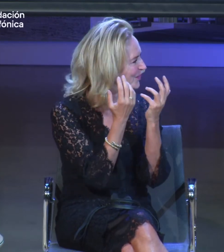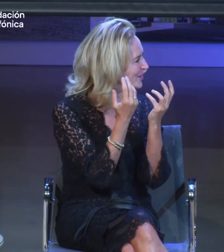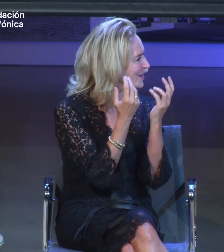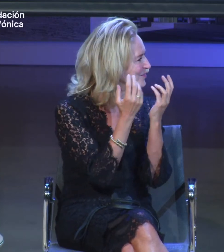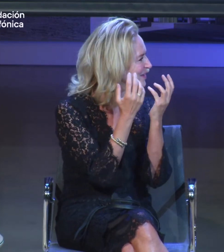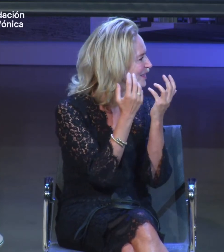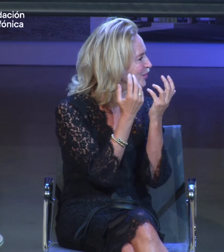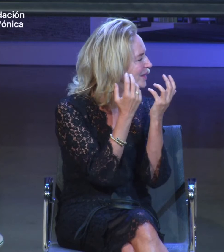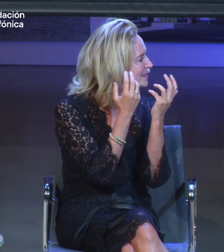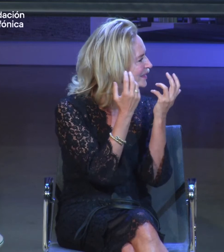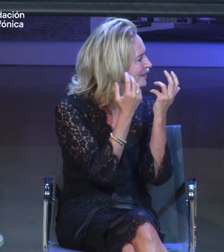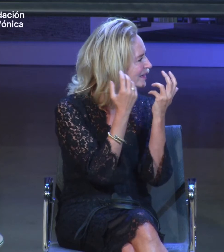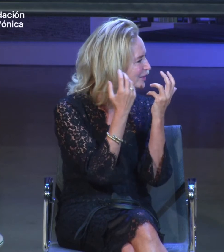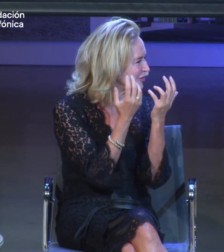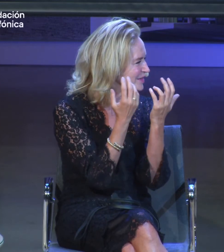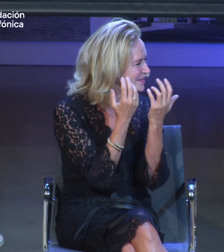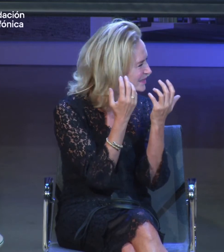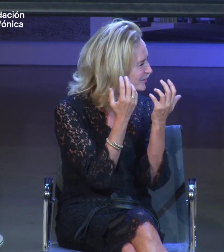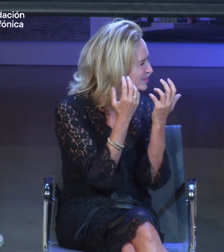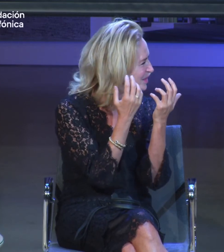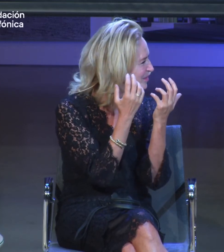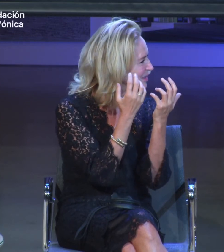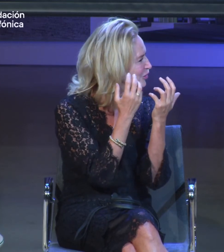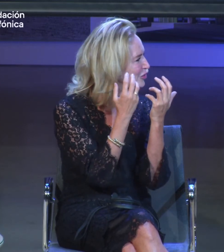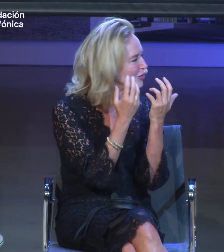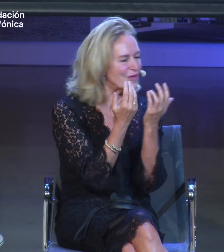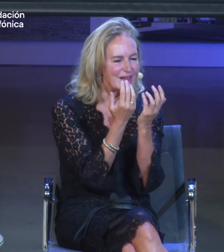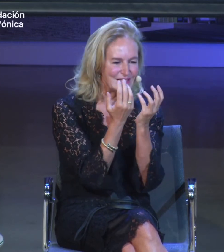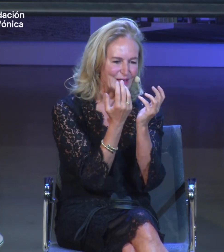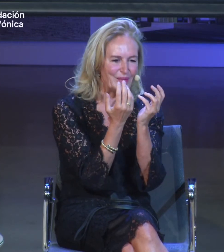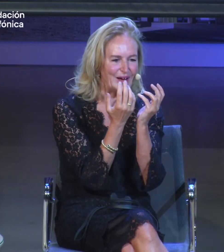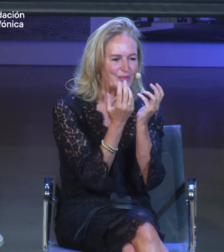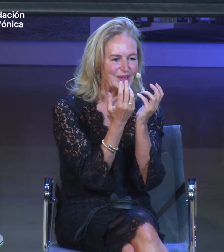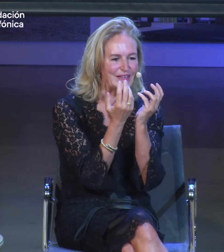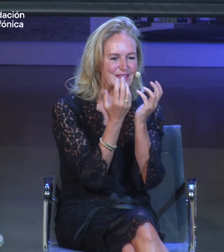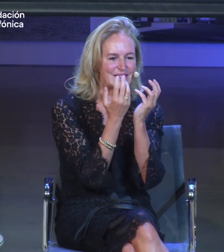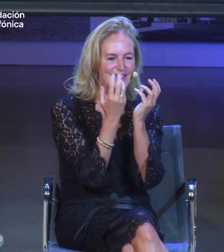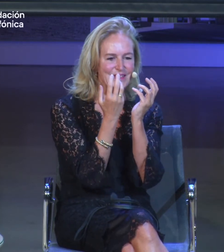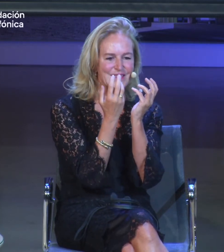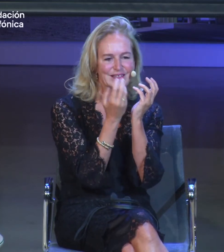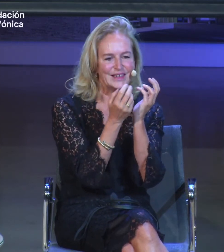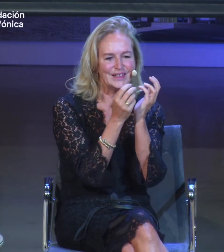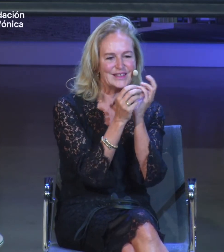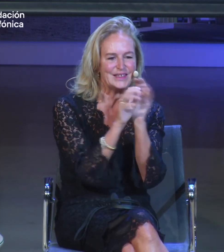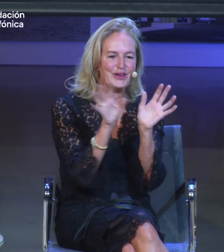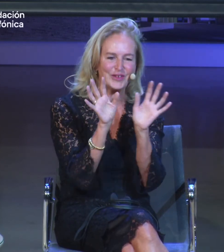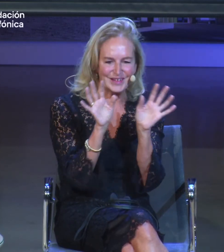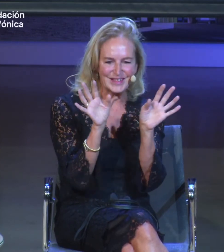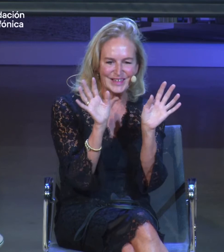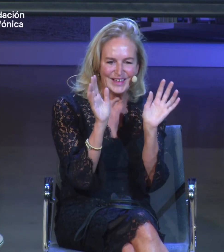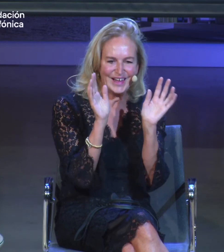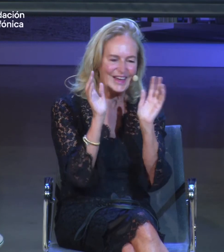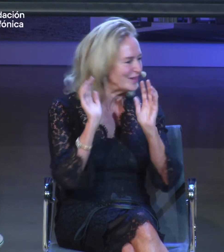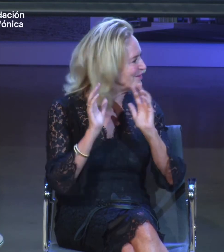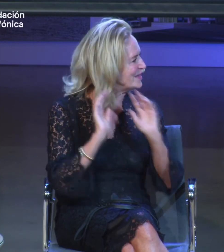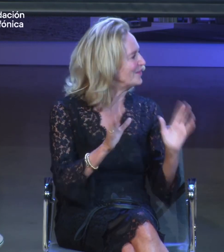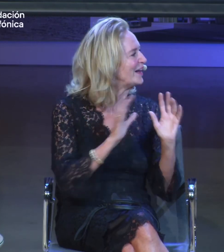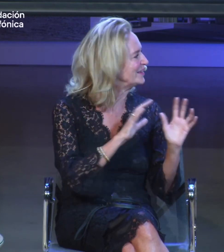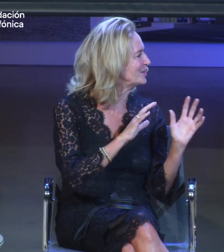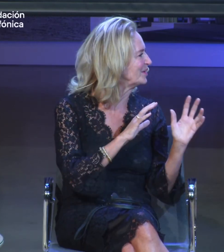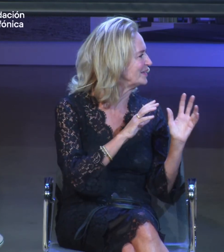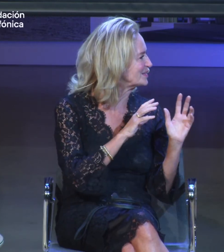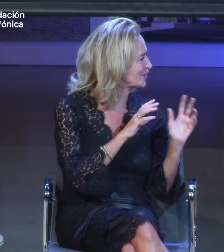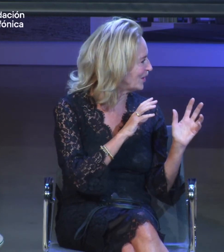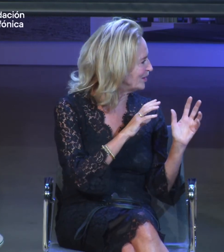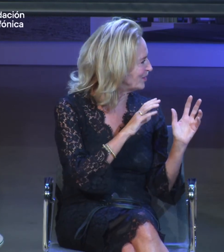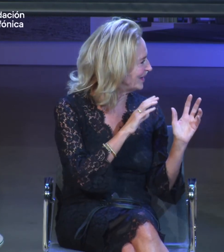And we all know that feeling when the electricity from somebody you're crazy about, but it's secret. And I've never